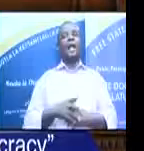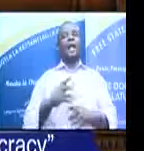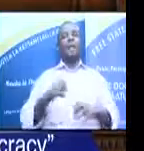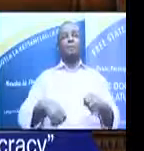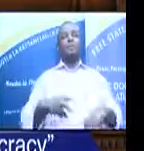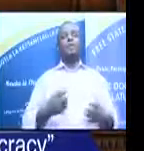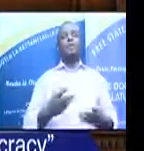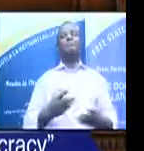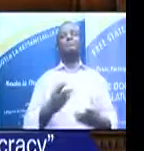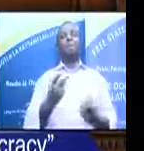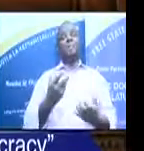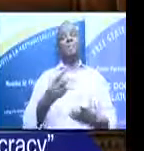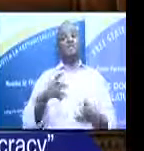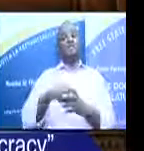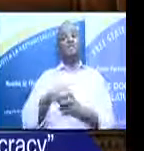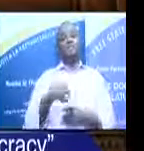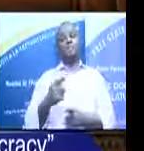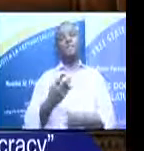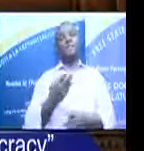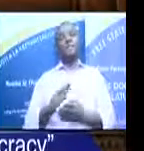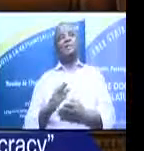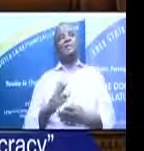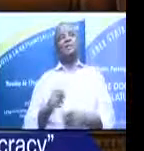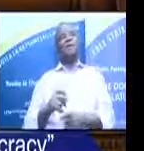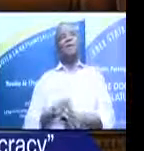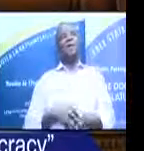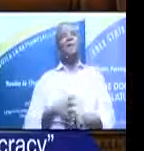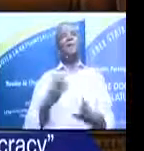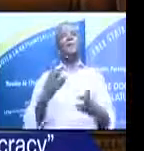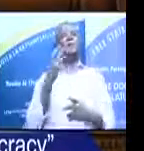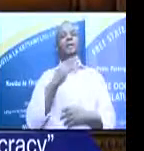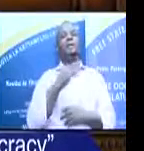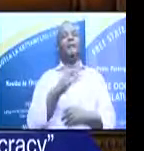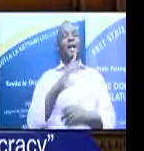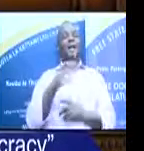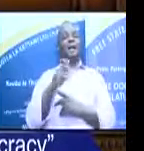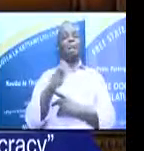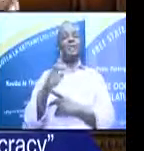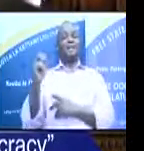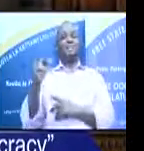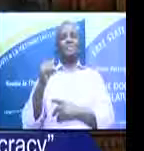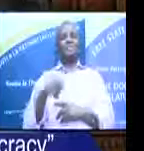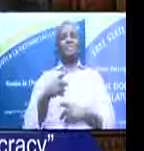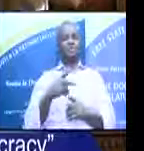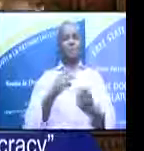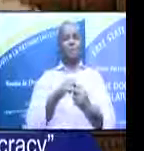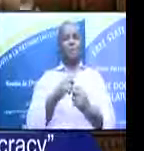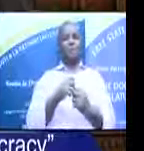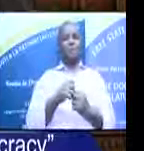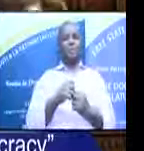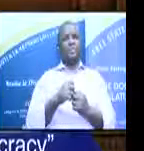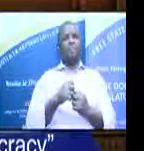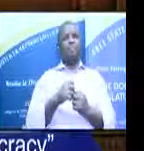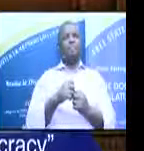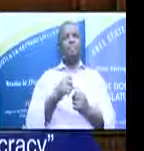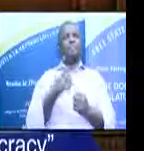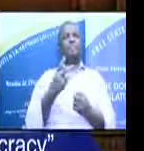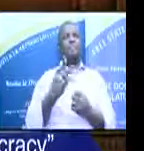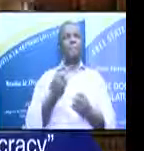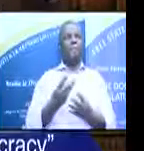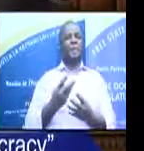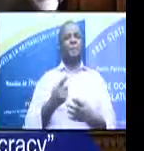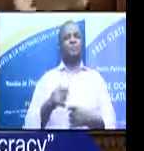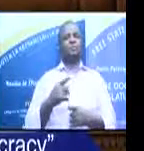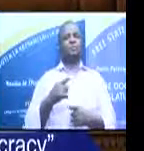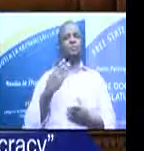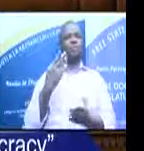Corruption might just be part of the problems. In fact, people are saying capitalism is a problem. It's not many of us.